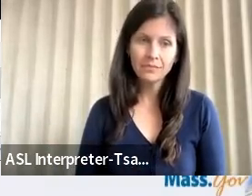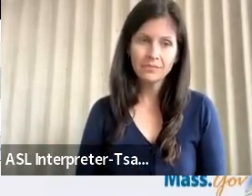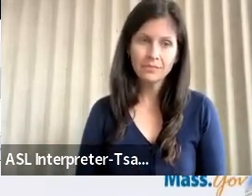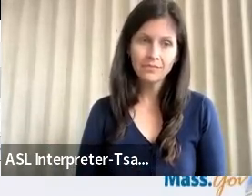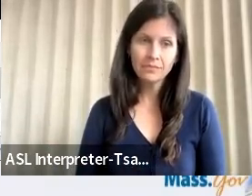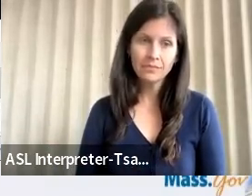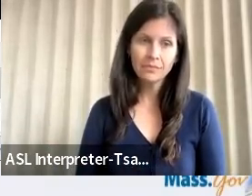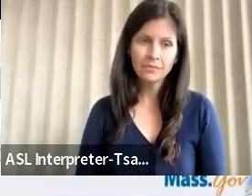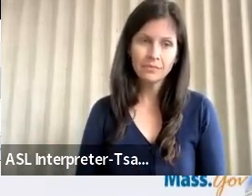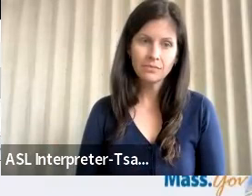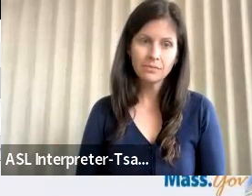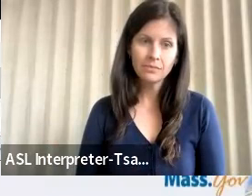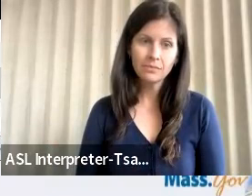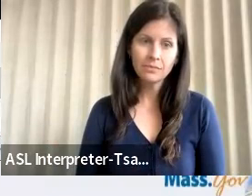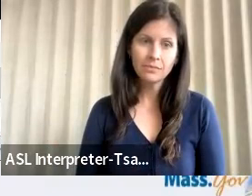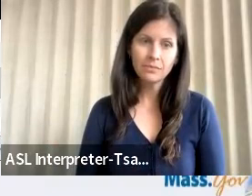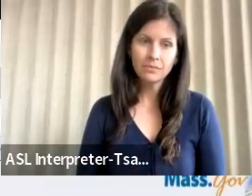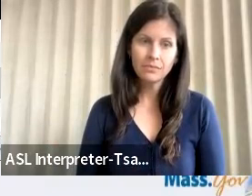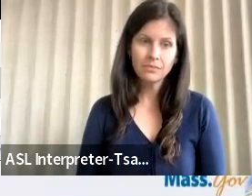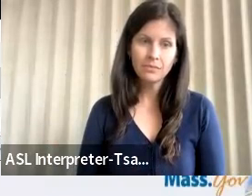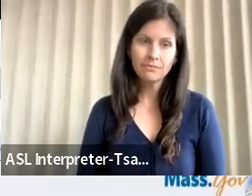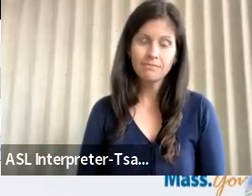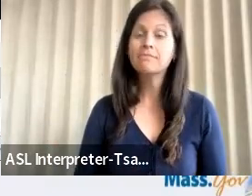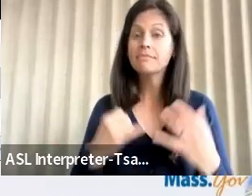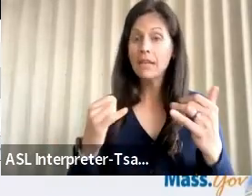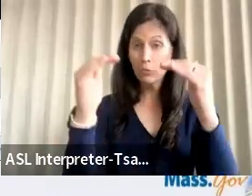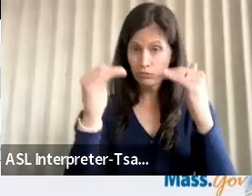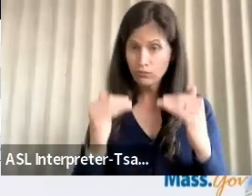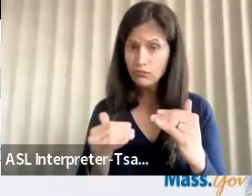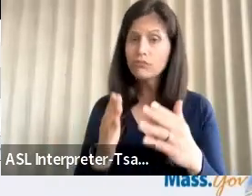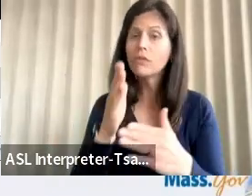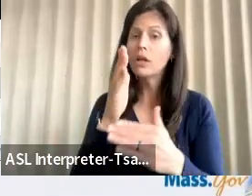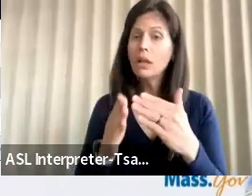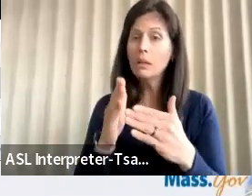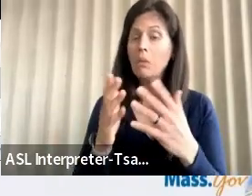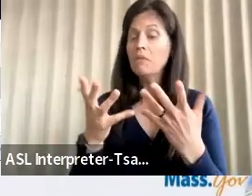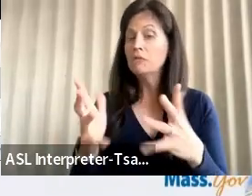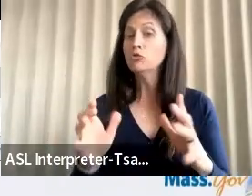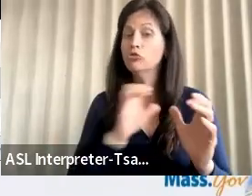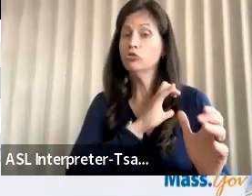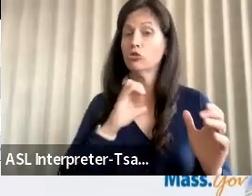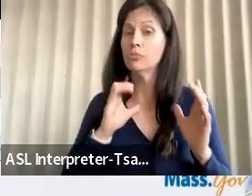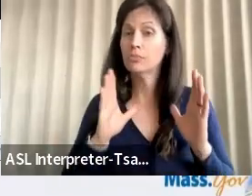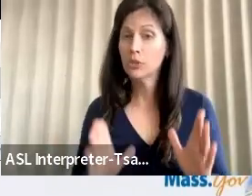Now, let's complete the Commissioner's review as the DDS